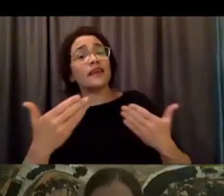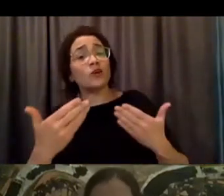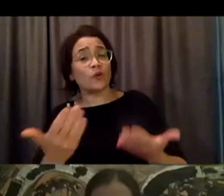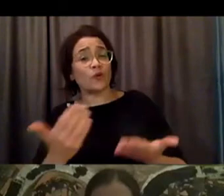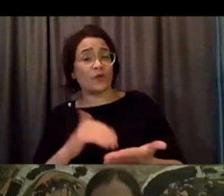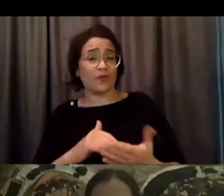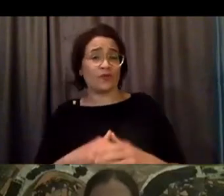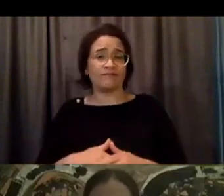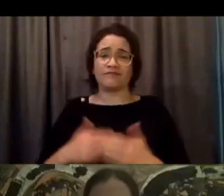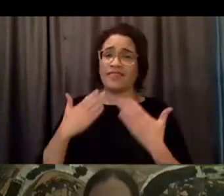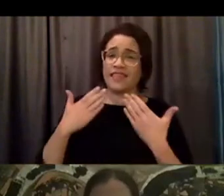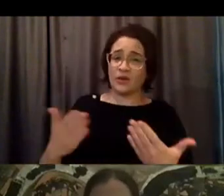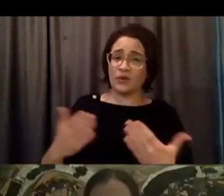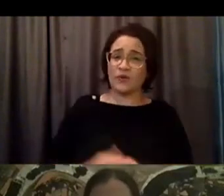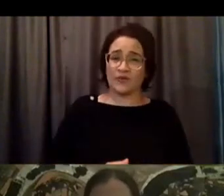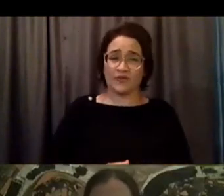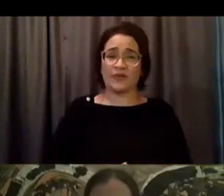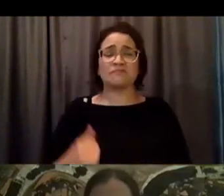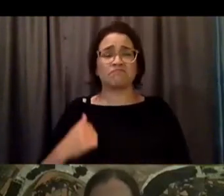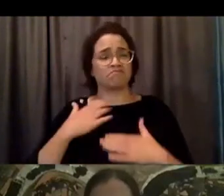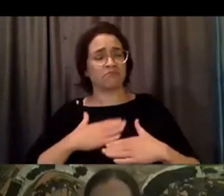Yeah, thank you. I really appreciate it.